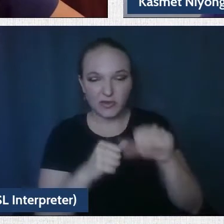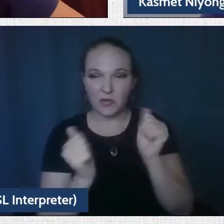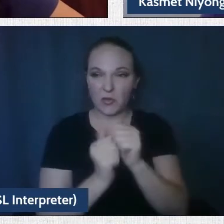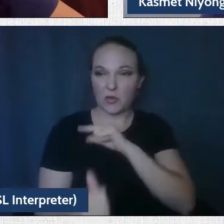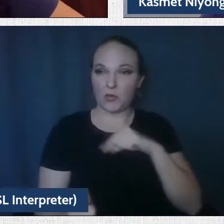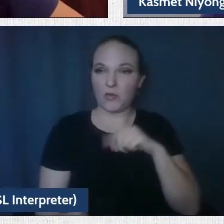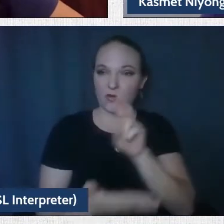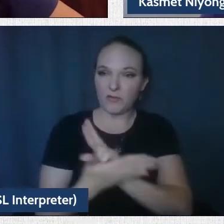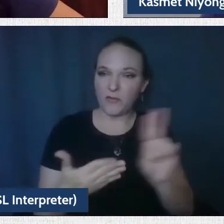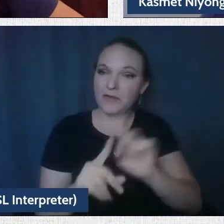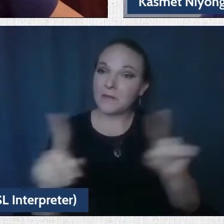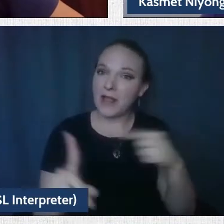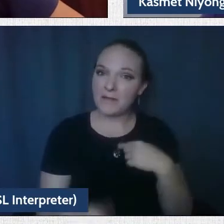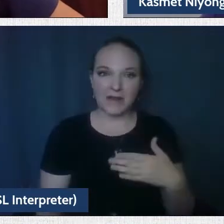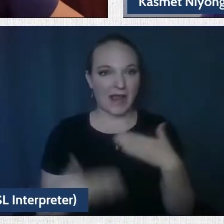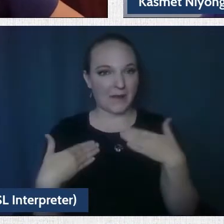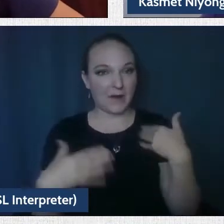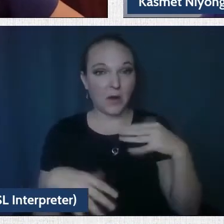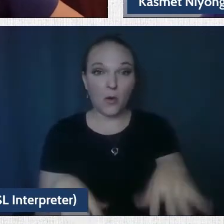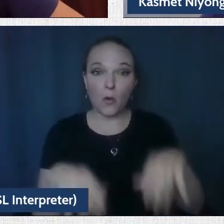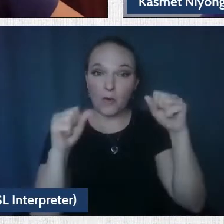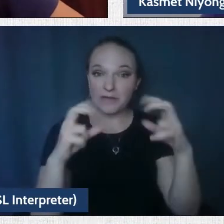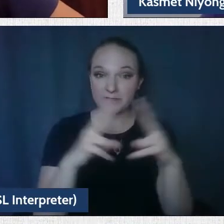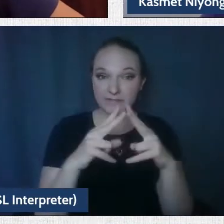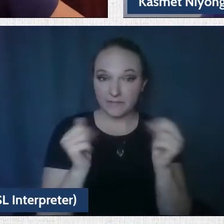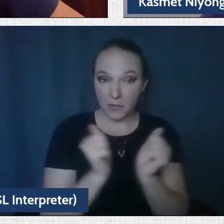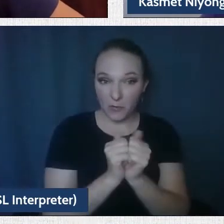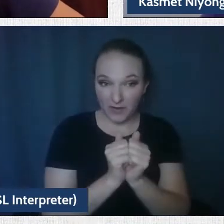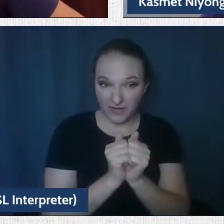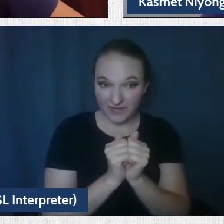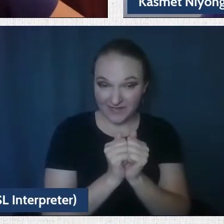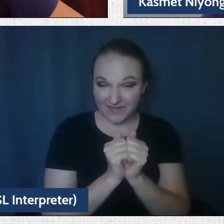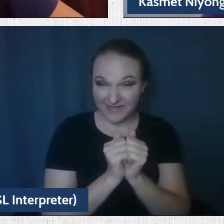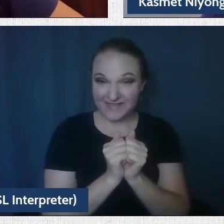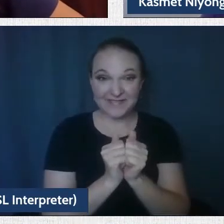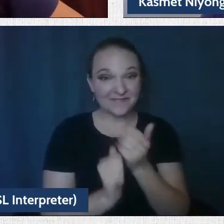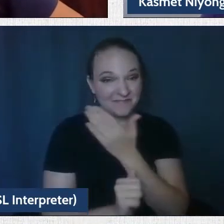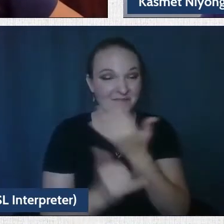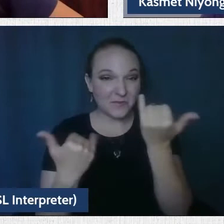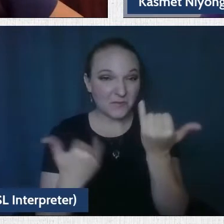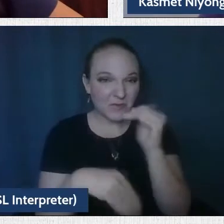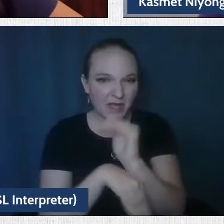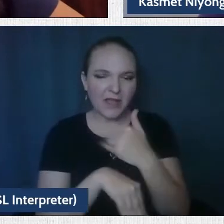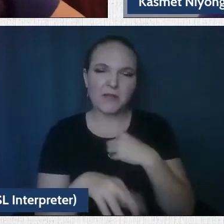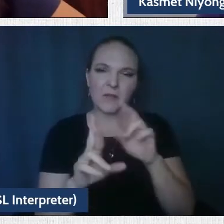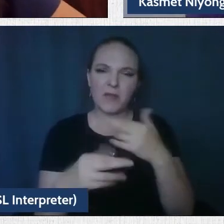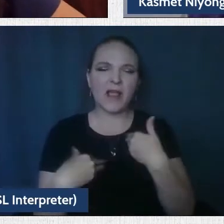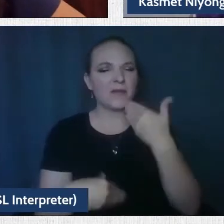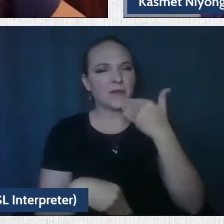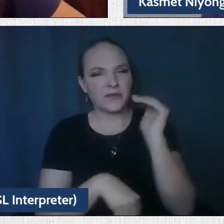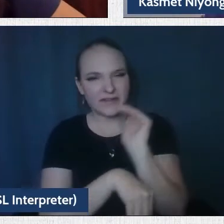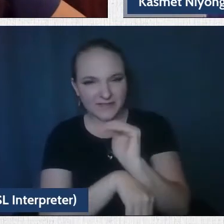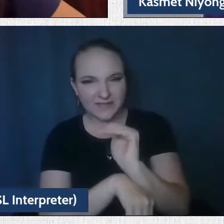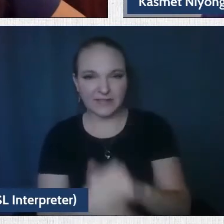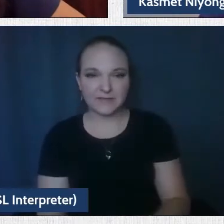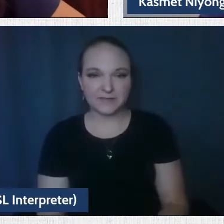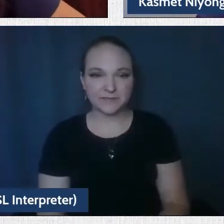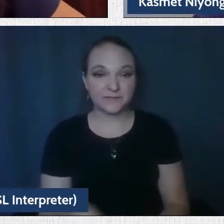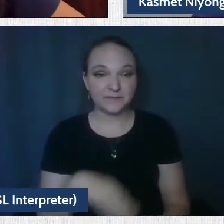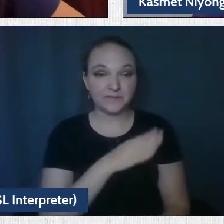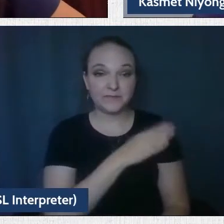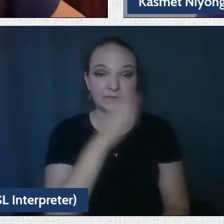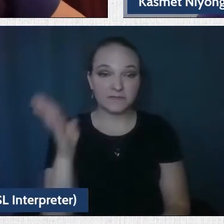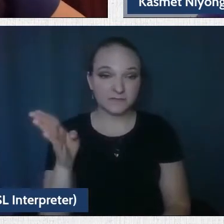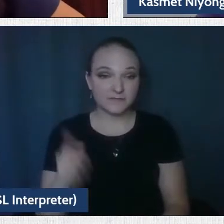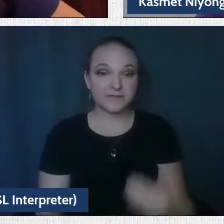So I'm happy to be co-hosting tonight and hope that everyone has a great evening. That's great. And